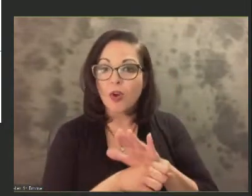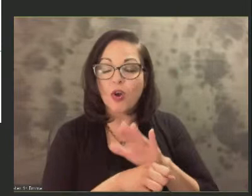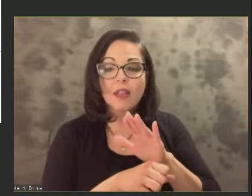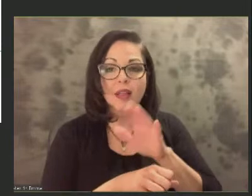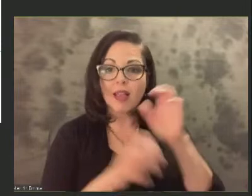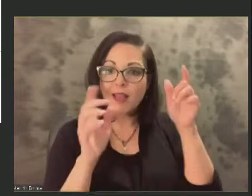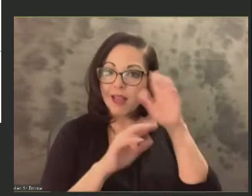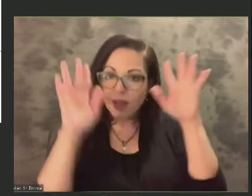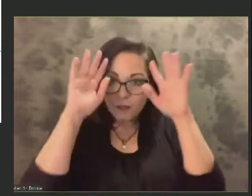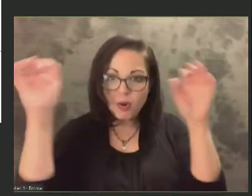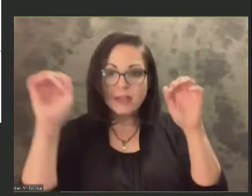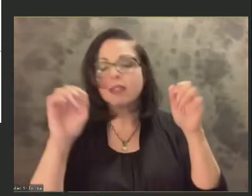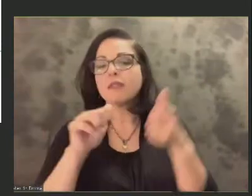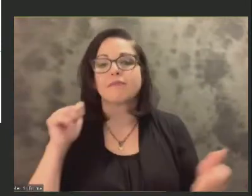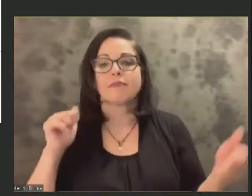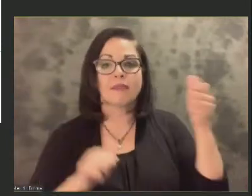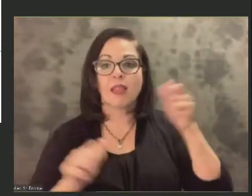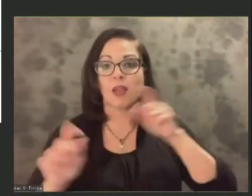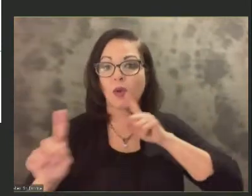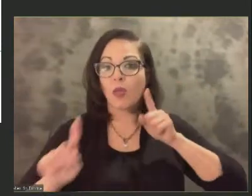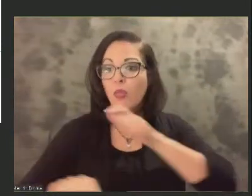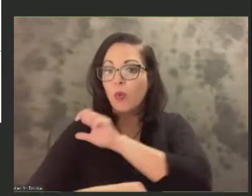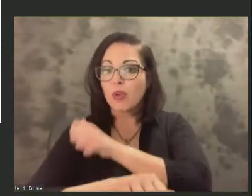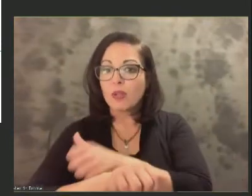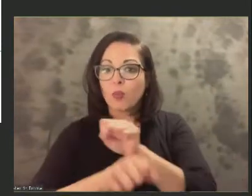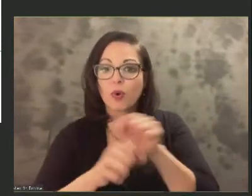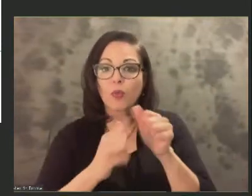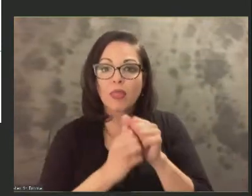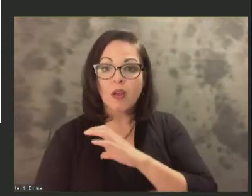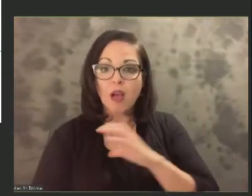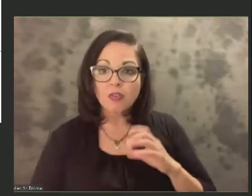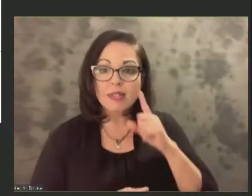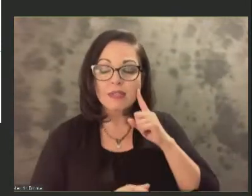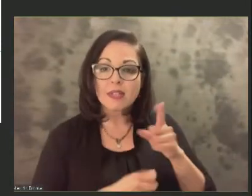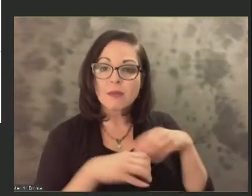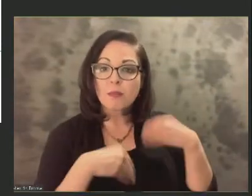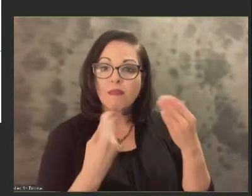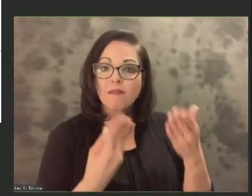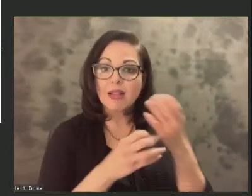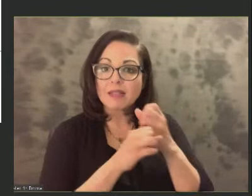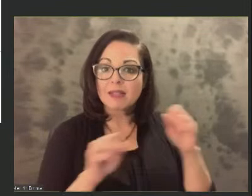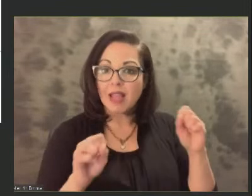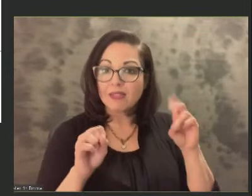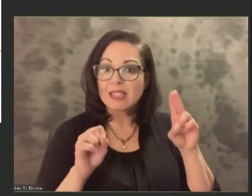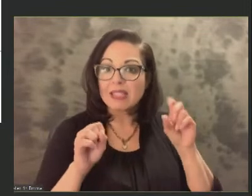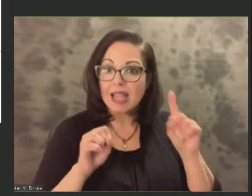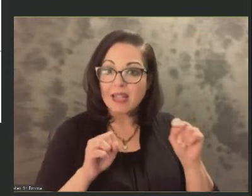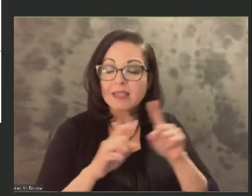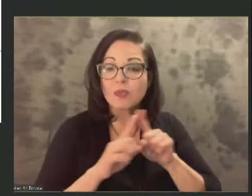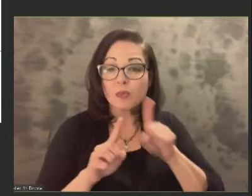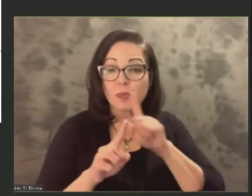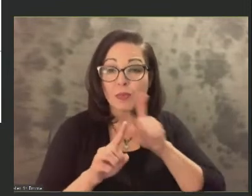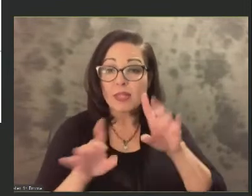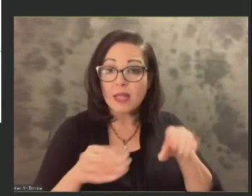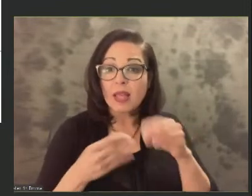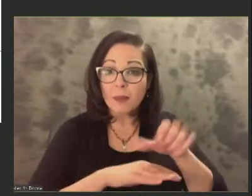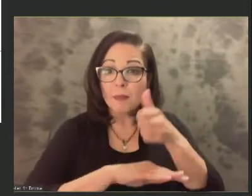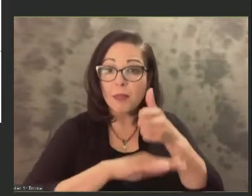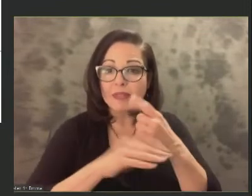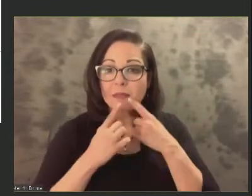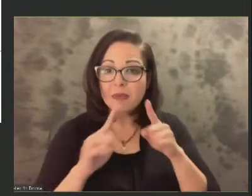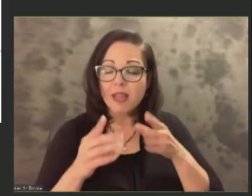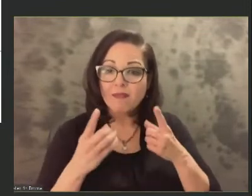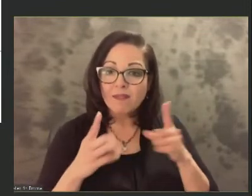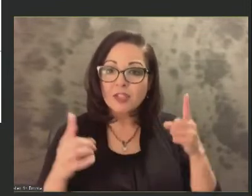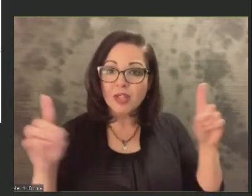and work with Congress to provide safety nets and to implement them effectively and efficiently to ensure that